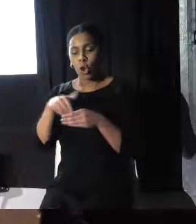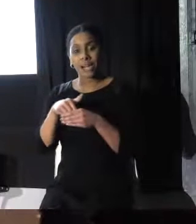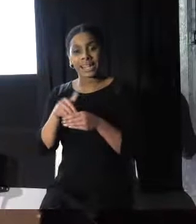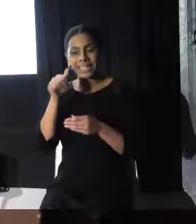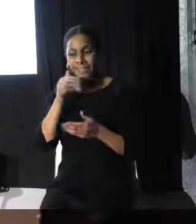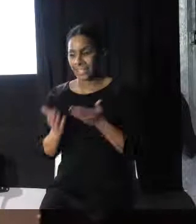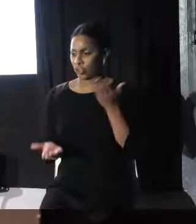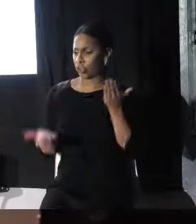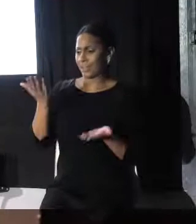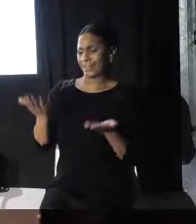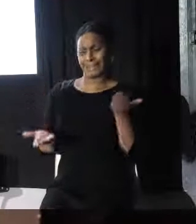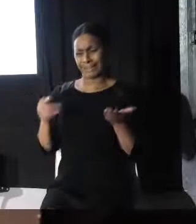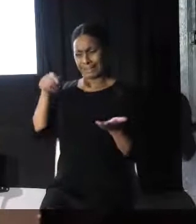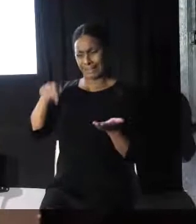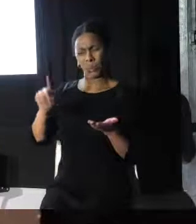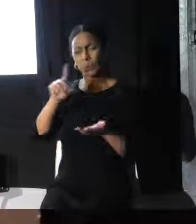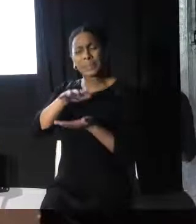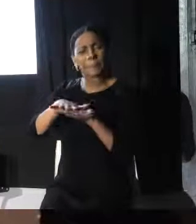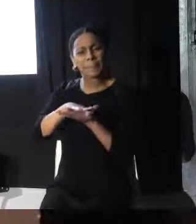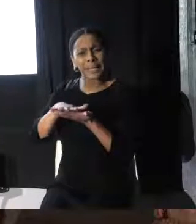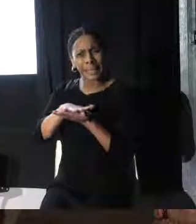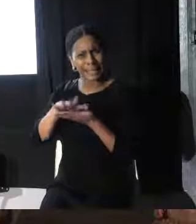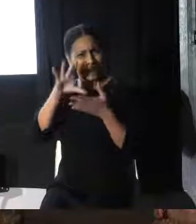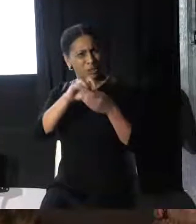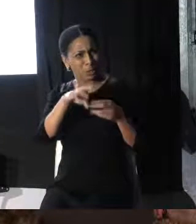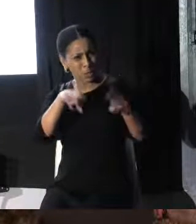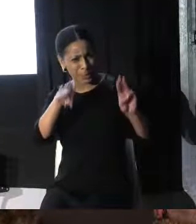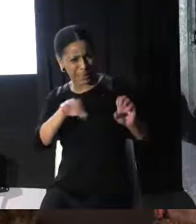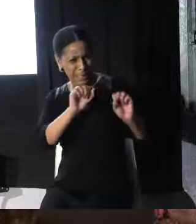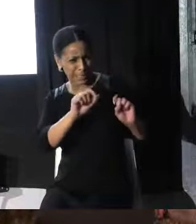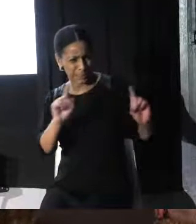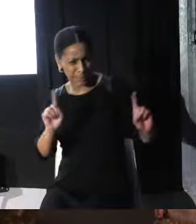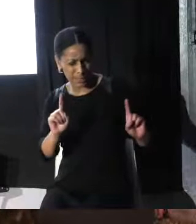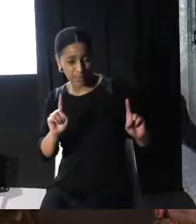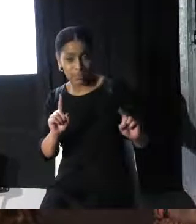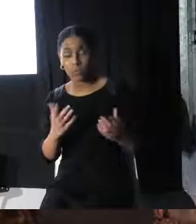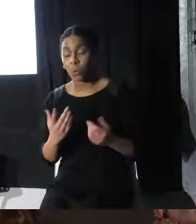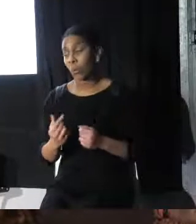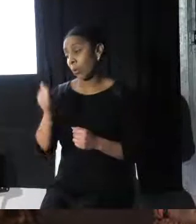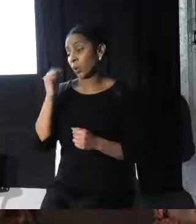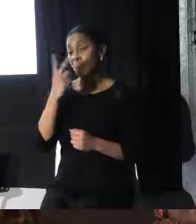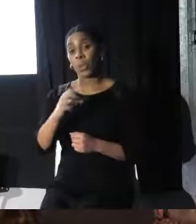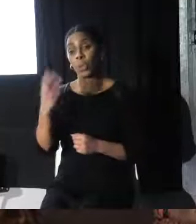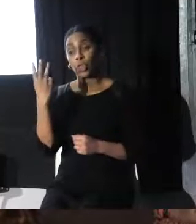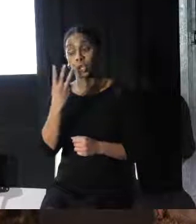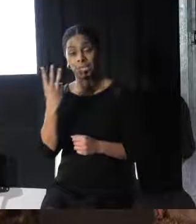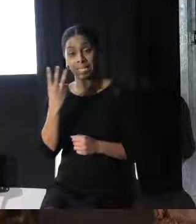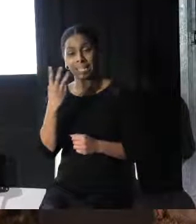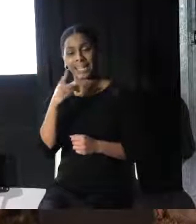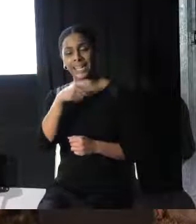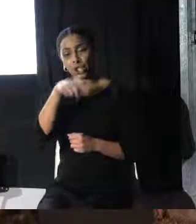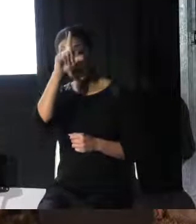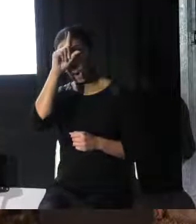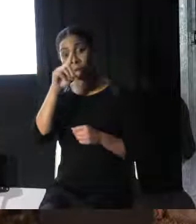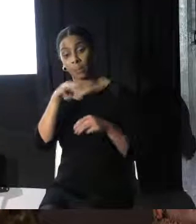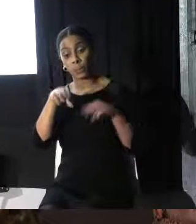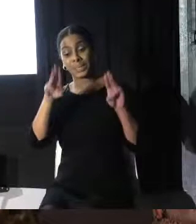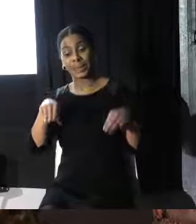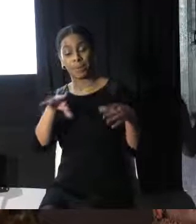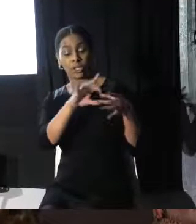and what that means for museums. So in 2013, the German Museums